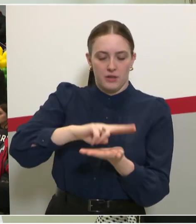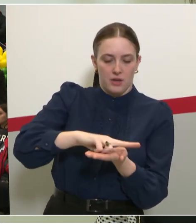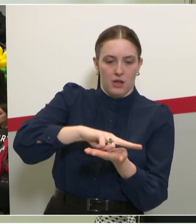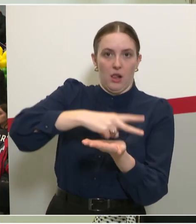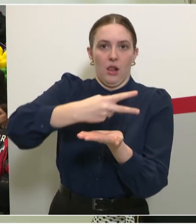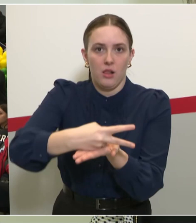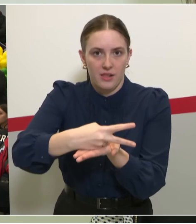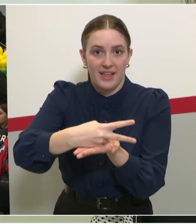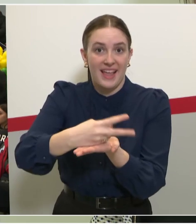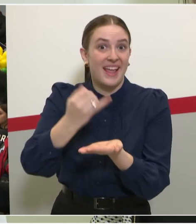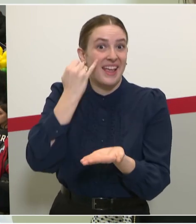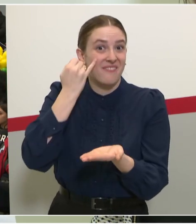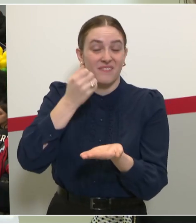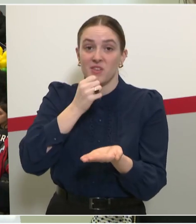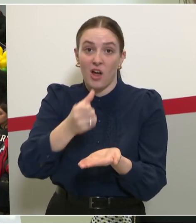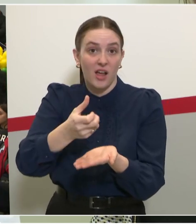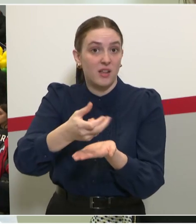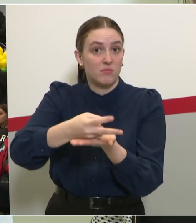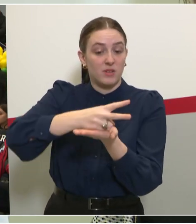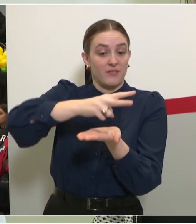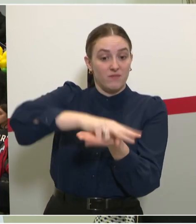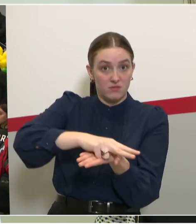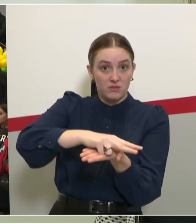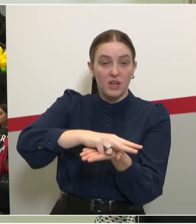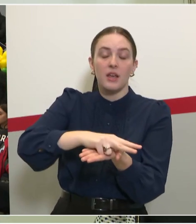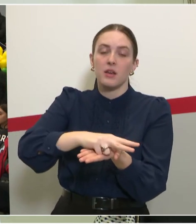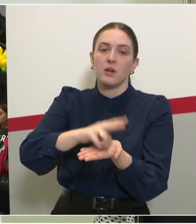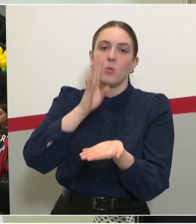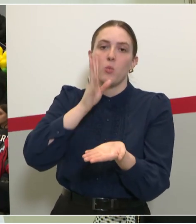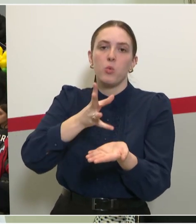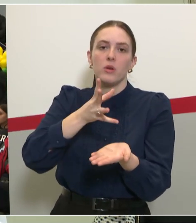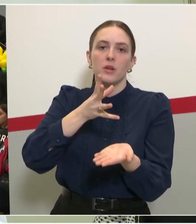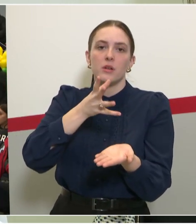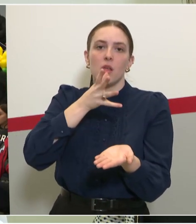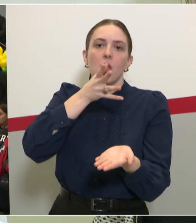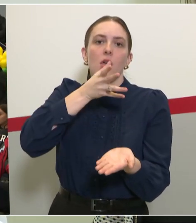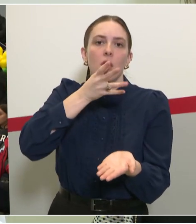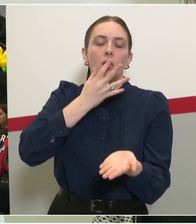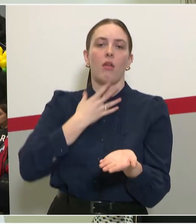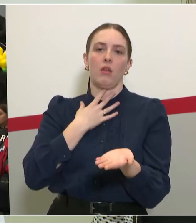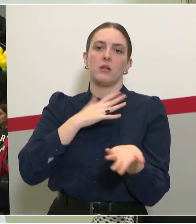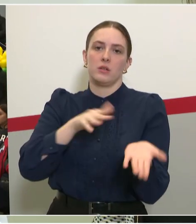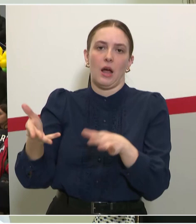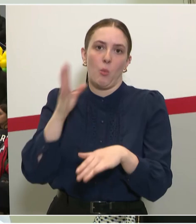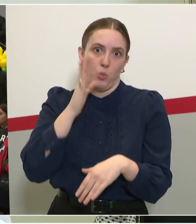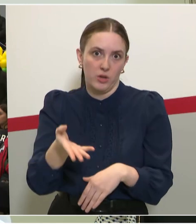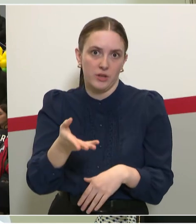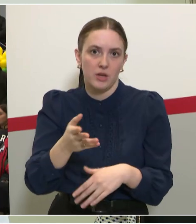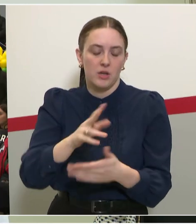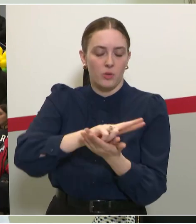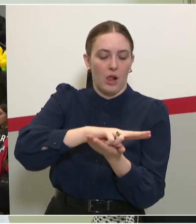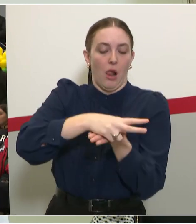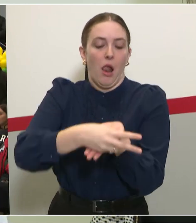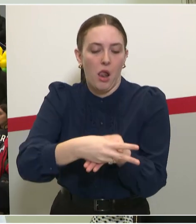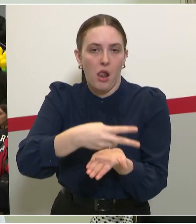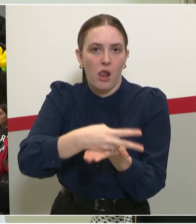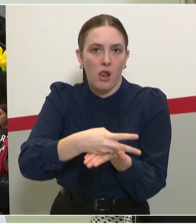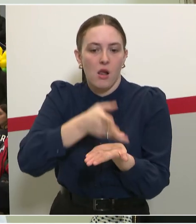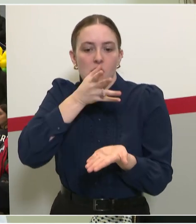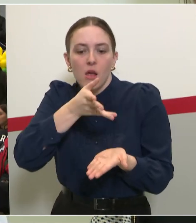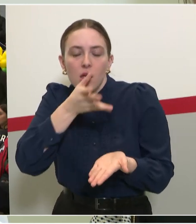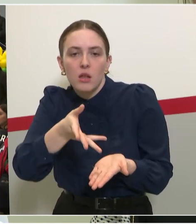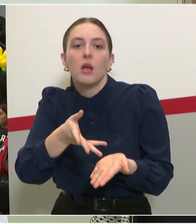on side, he would choke. So I turned on to recovery position, and then while he was getting all out, I realized how nervous I